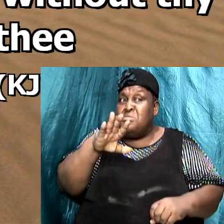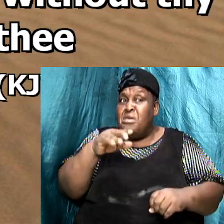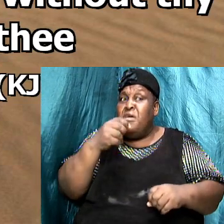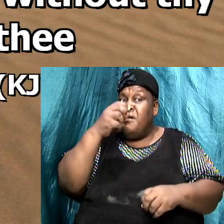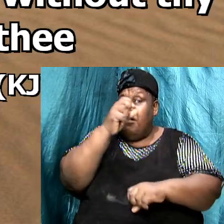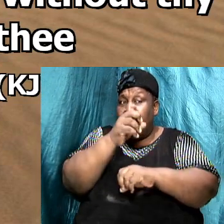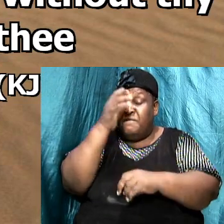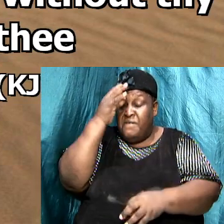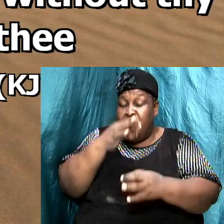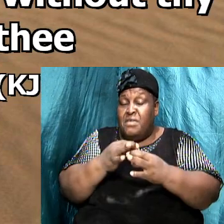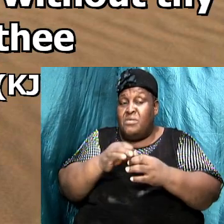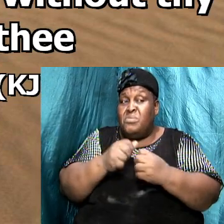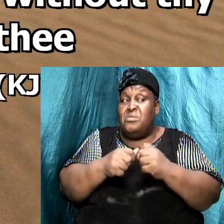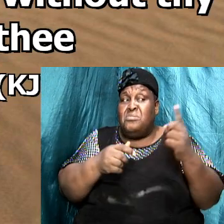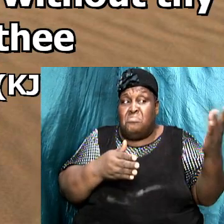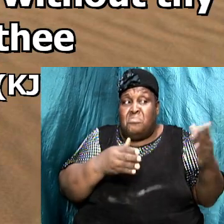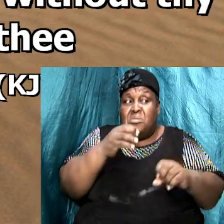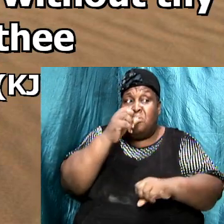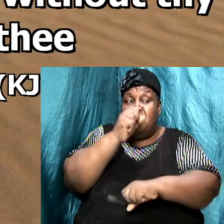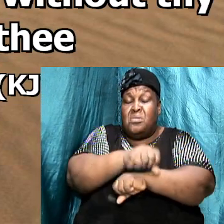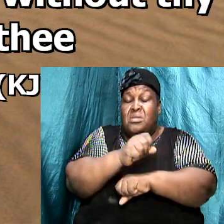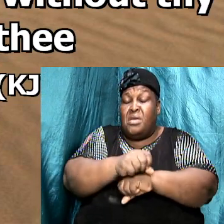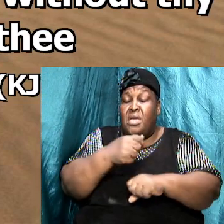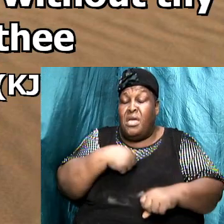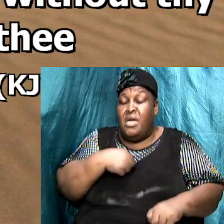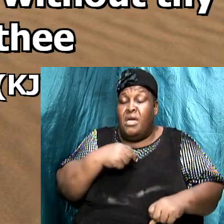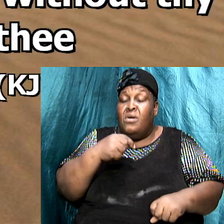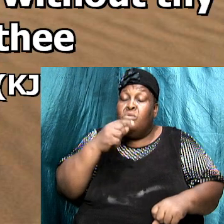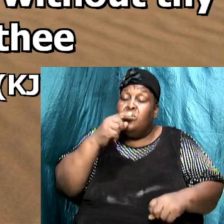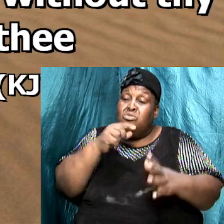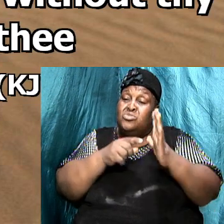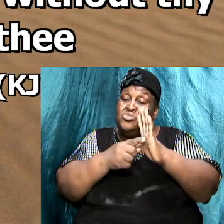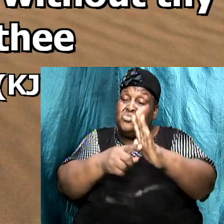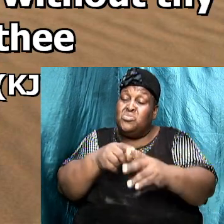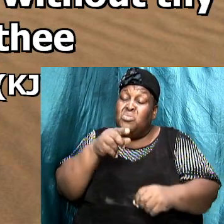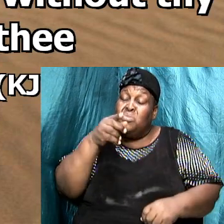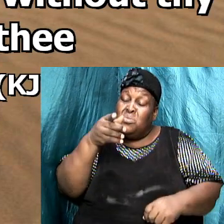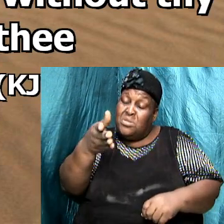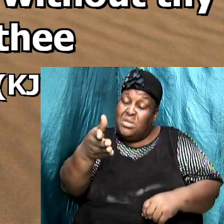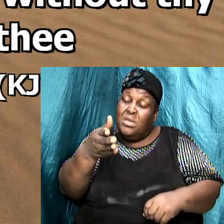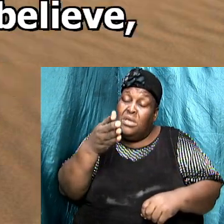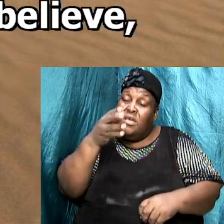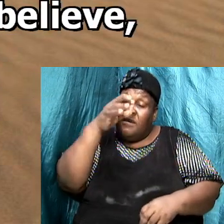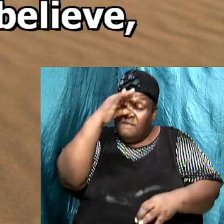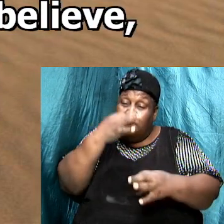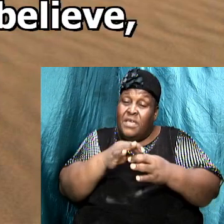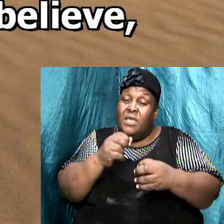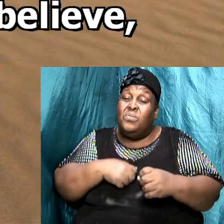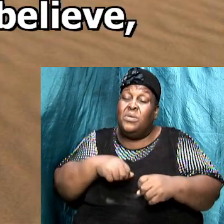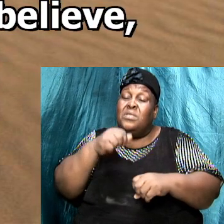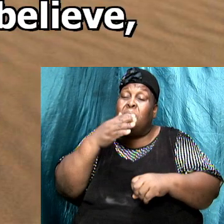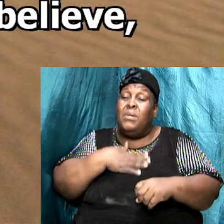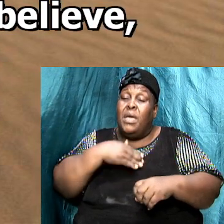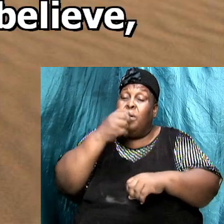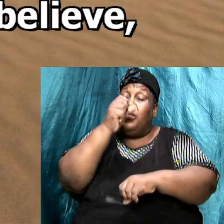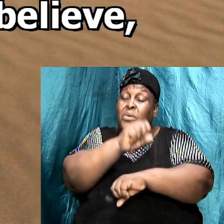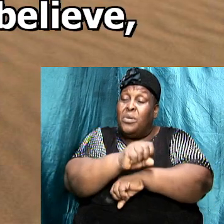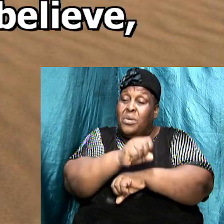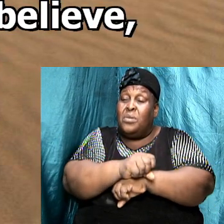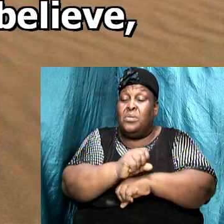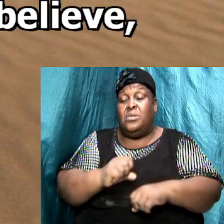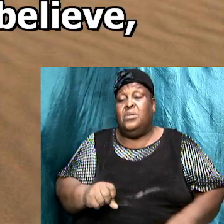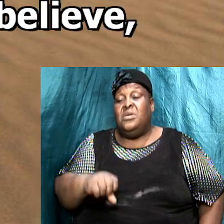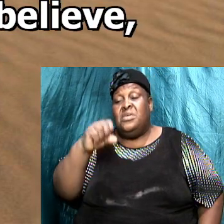and I will show thee my faith by my works. So what James is saying, you know, look here.